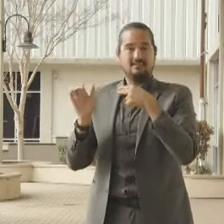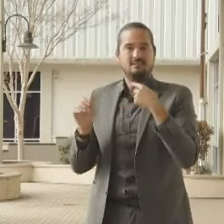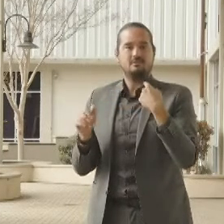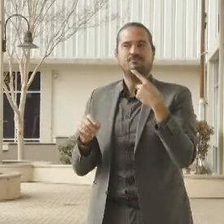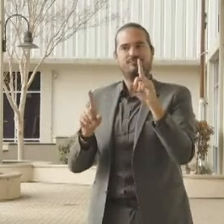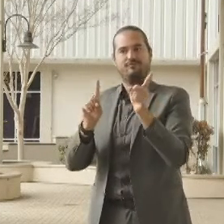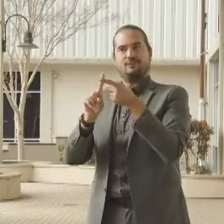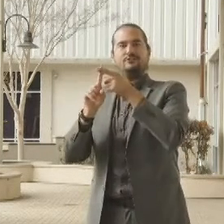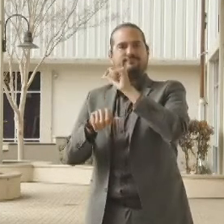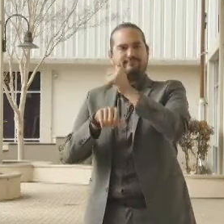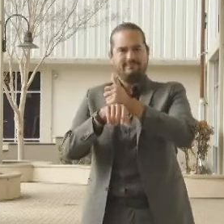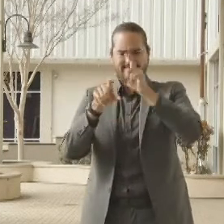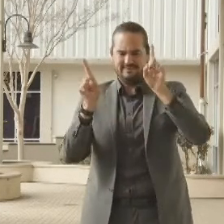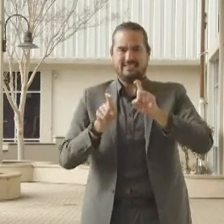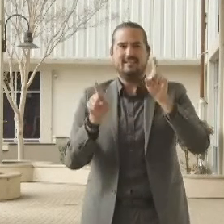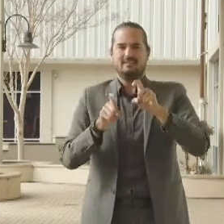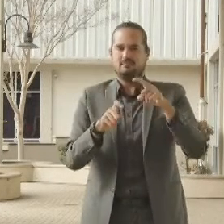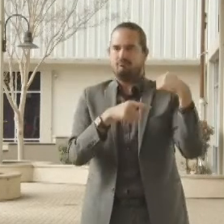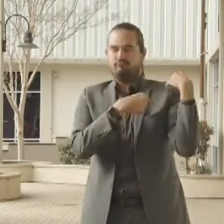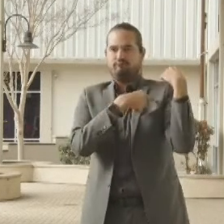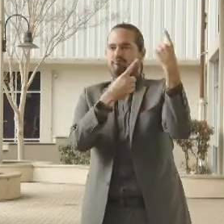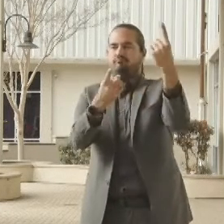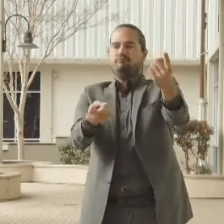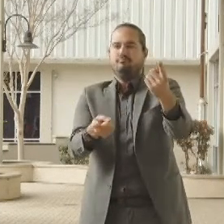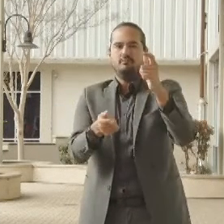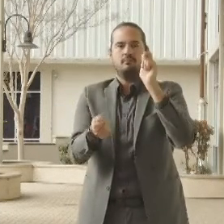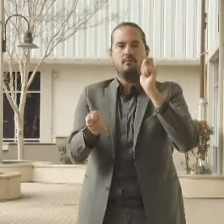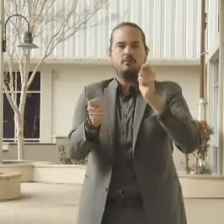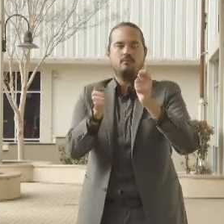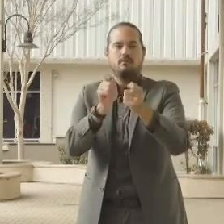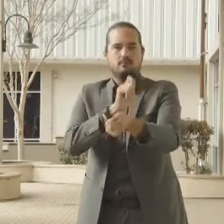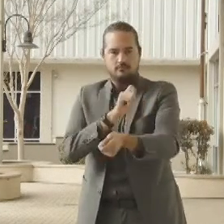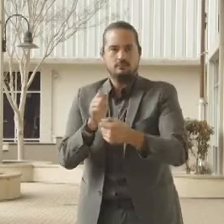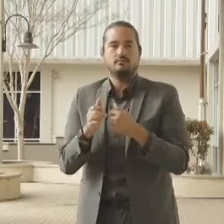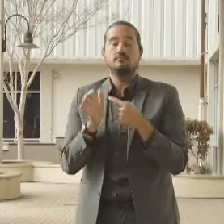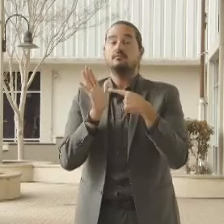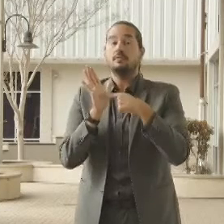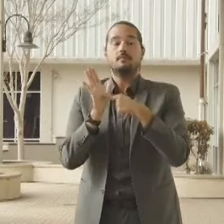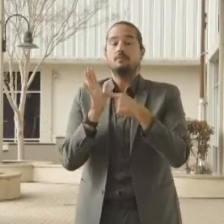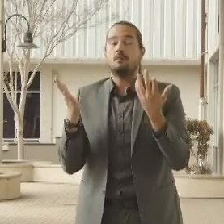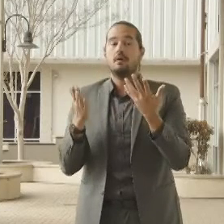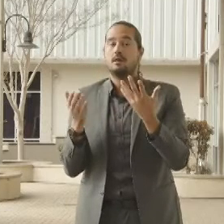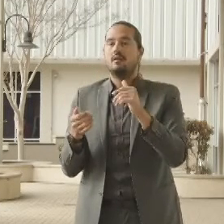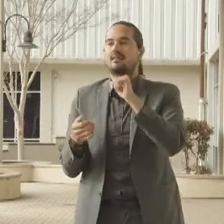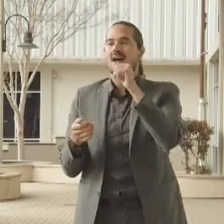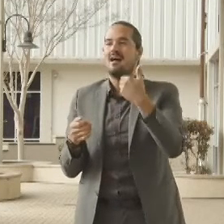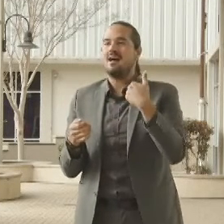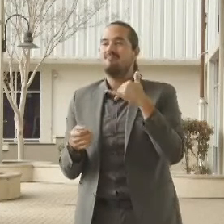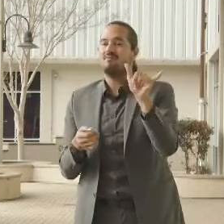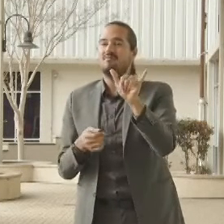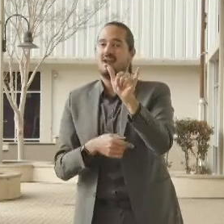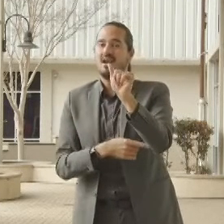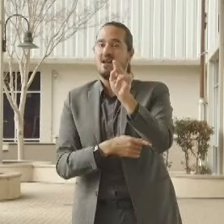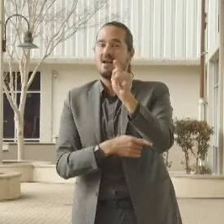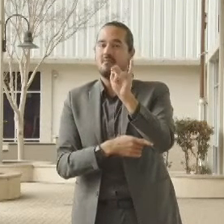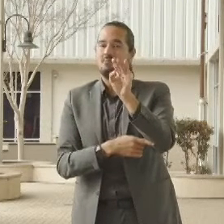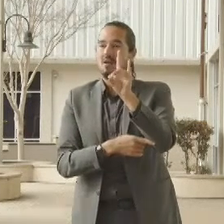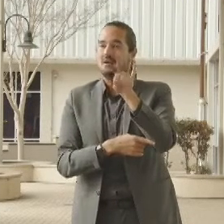needed to update the order to reflect that. For example, we didn't have antigen tests when we issued the initial testing order.